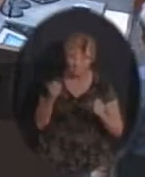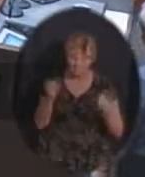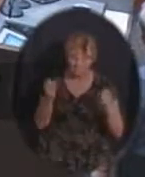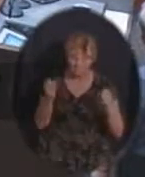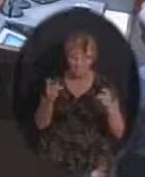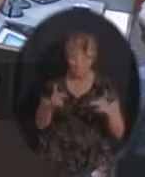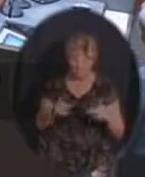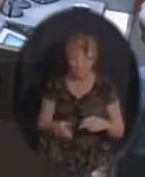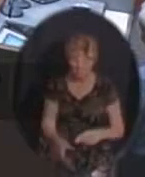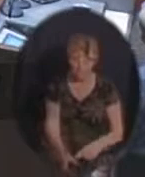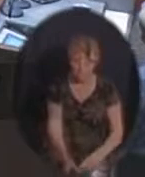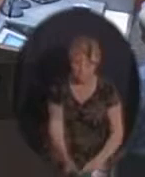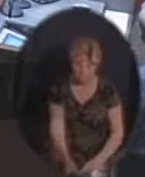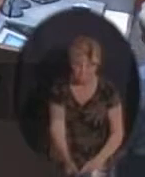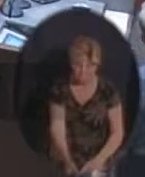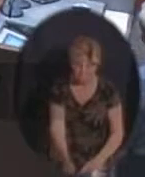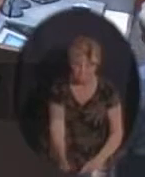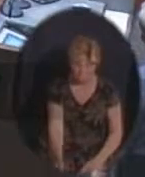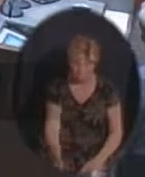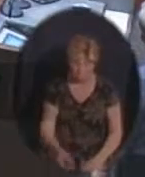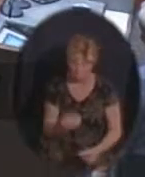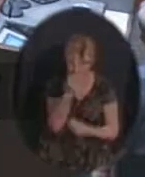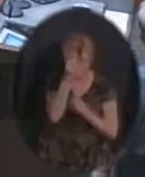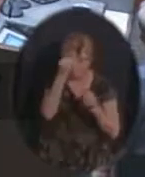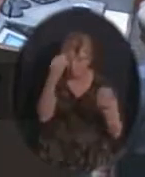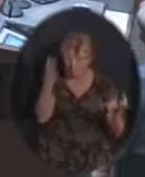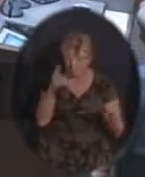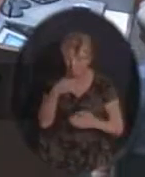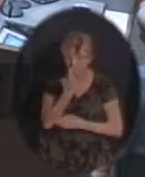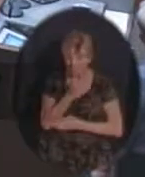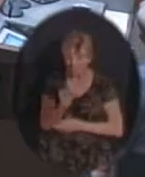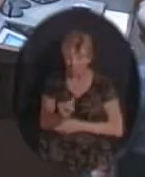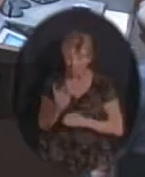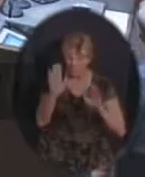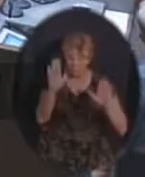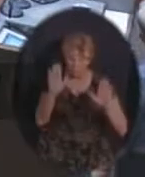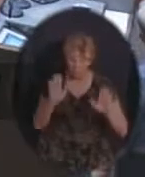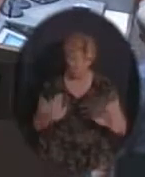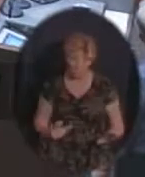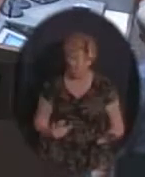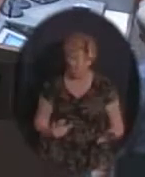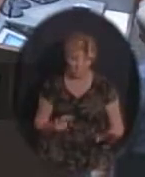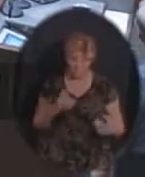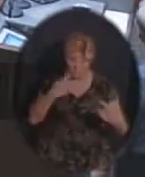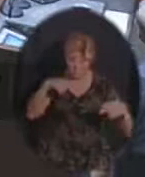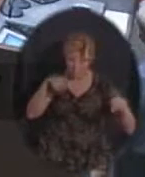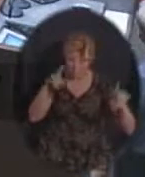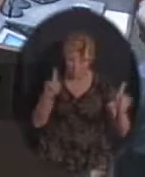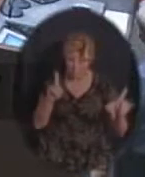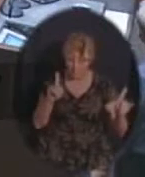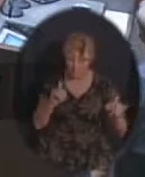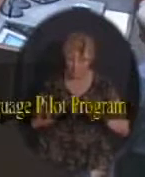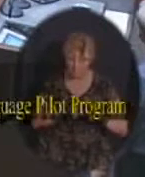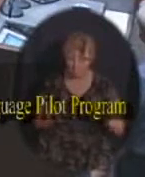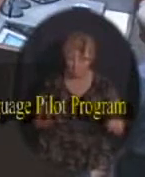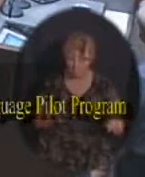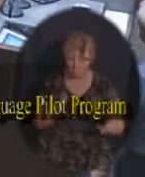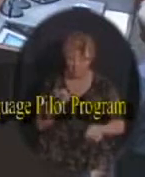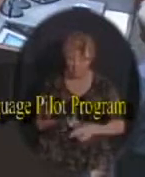was a great success. To me, that's not that would be a difficult set of data for me to make a decision